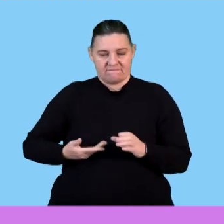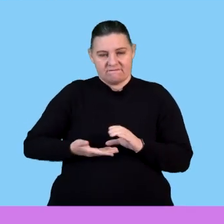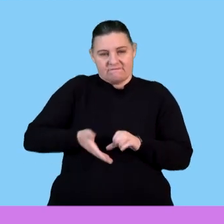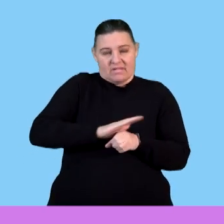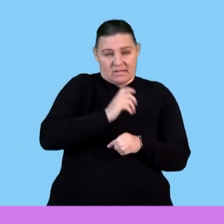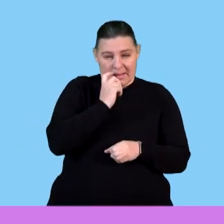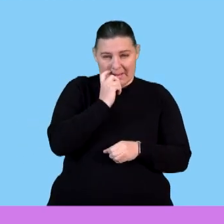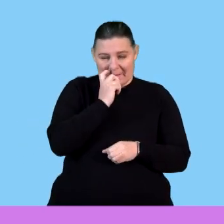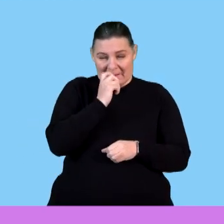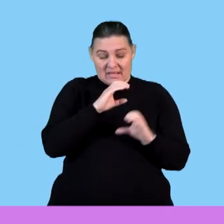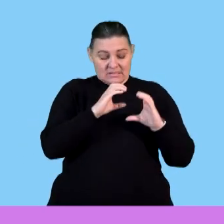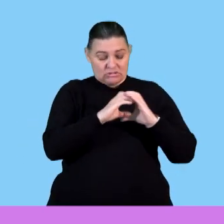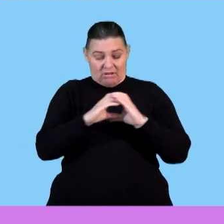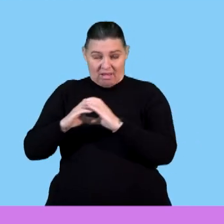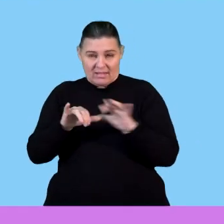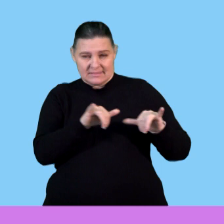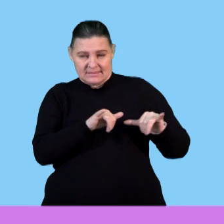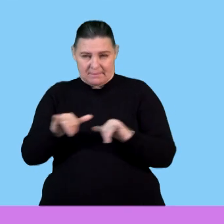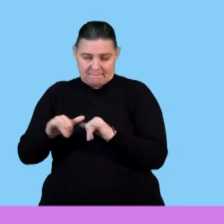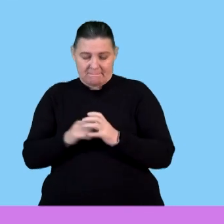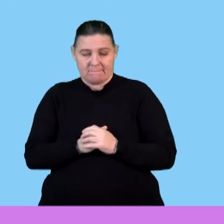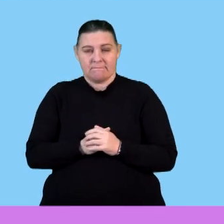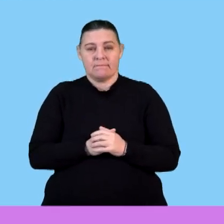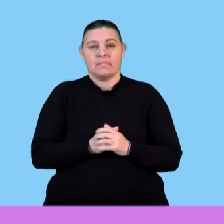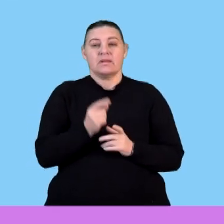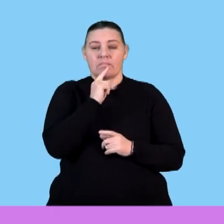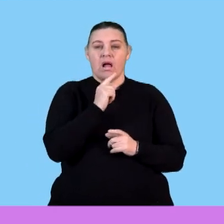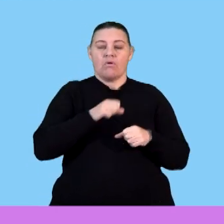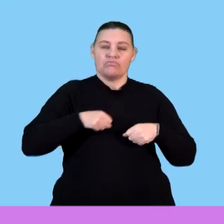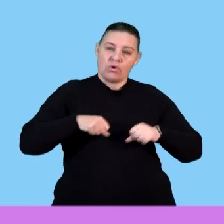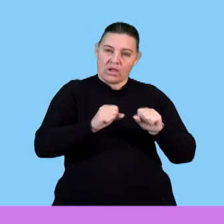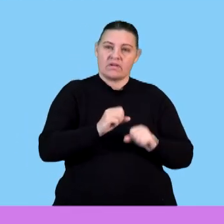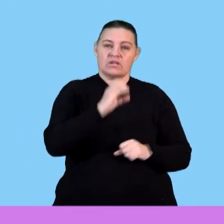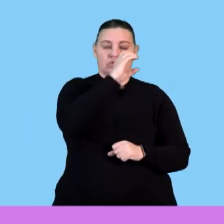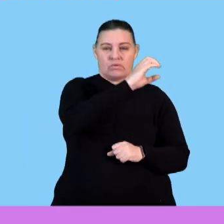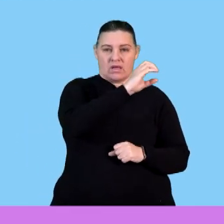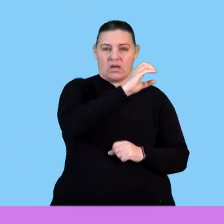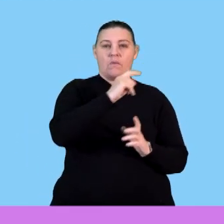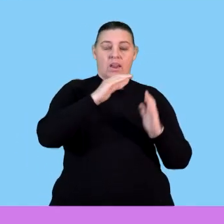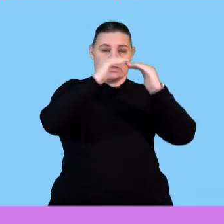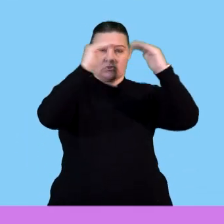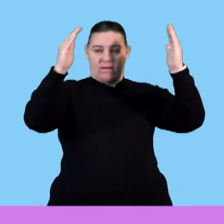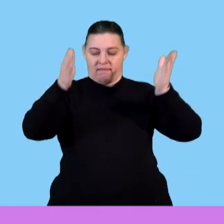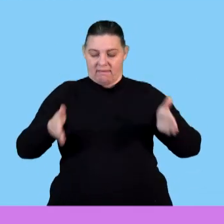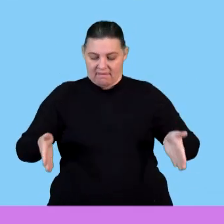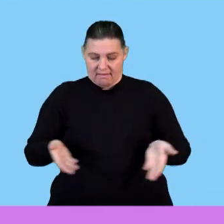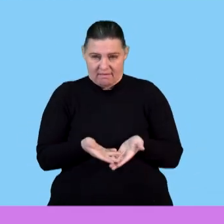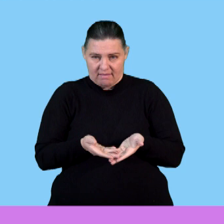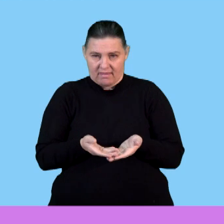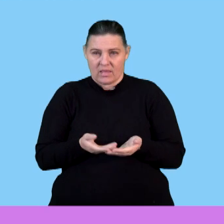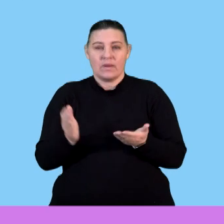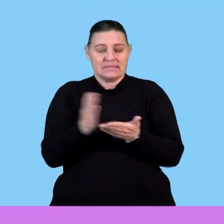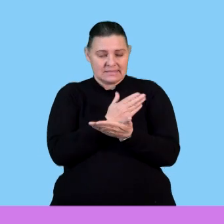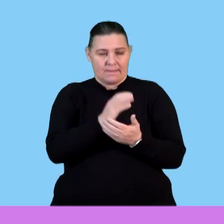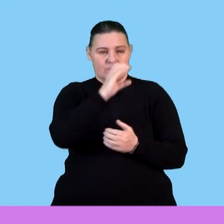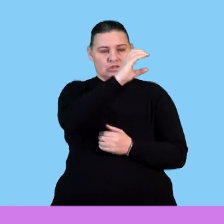30 gives me 180 cm squared. Centimeter squared. Nice